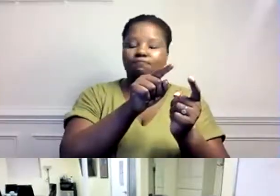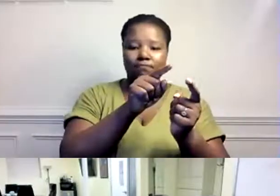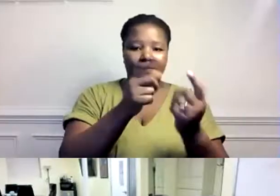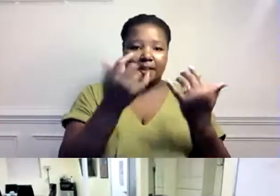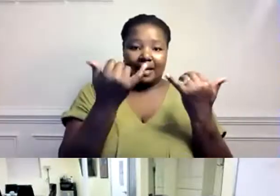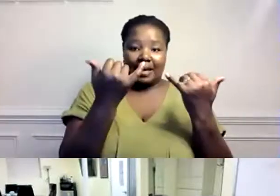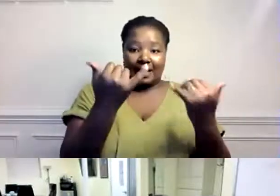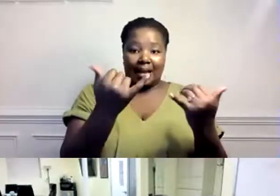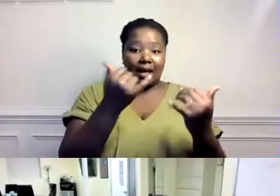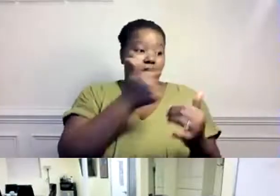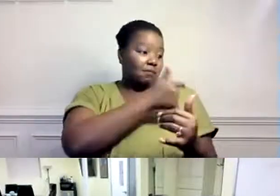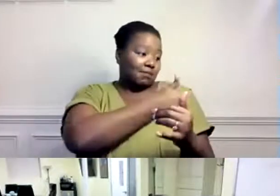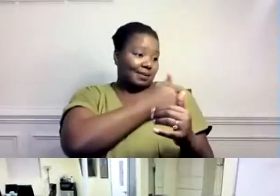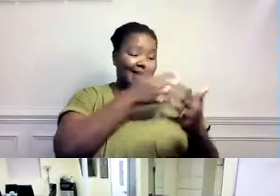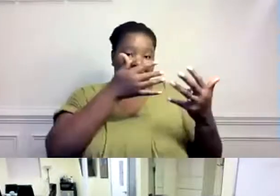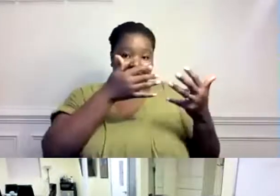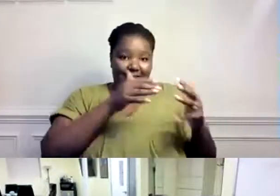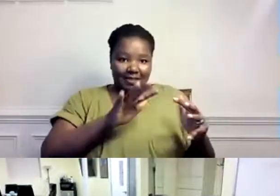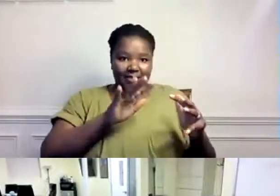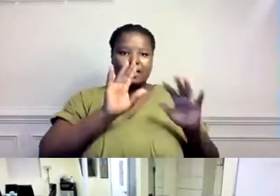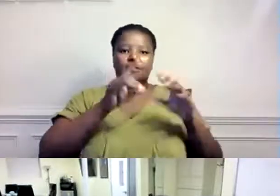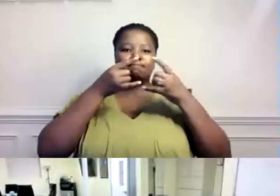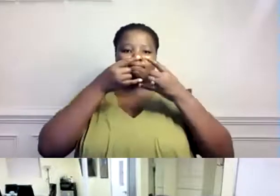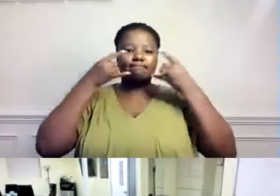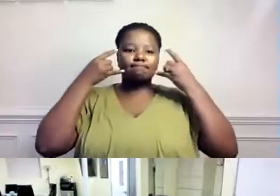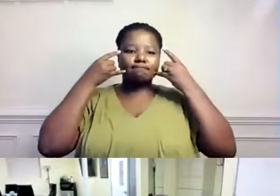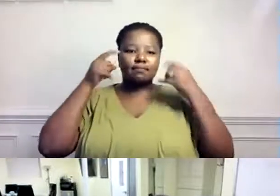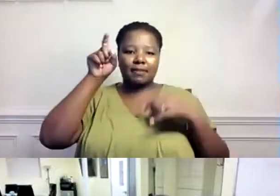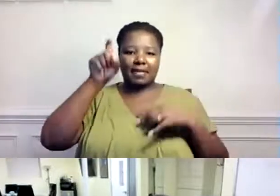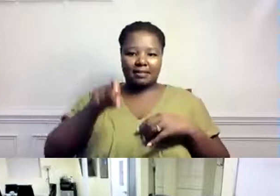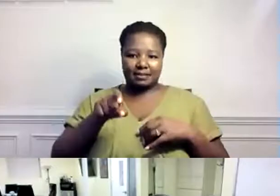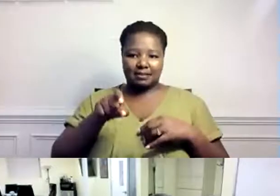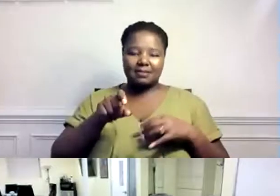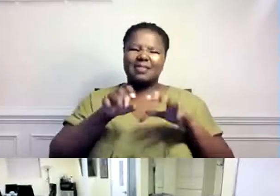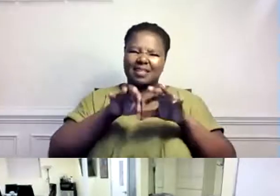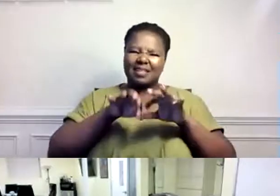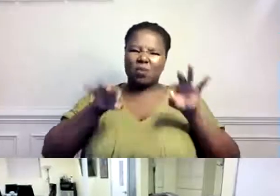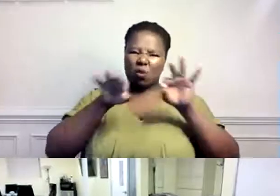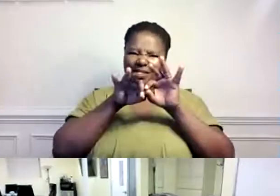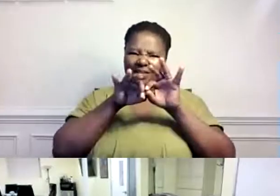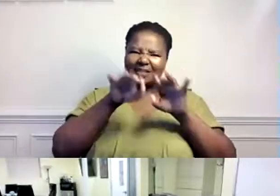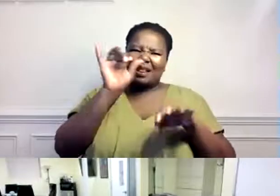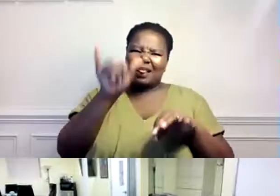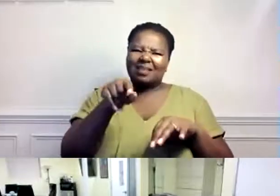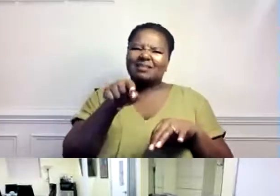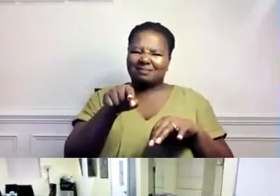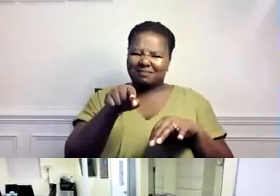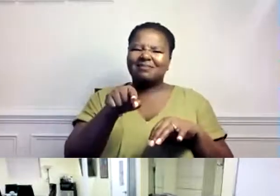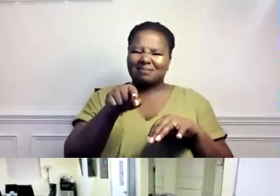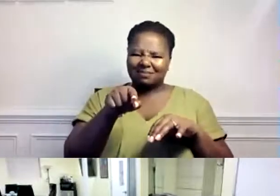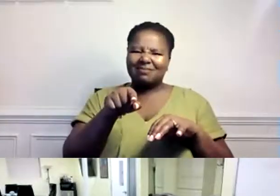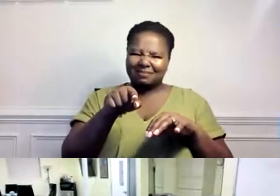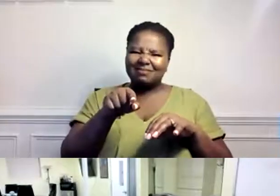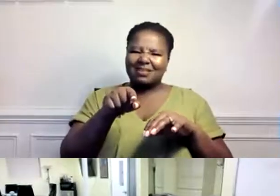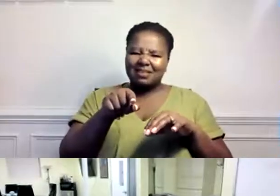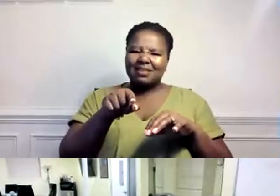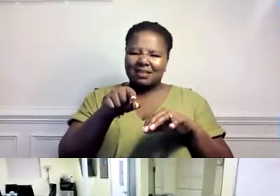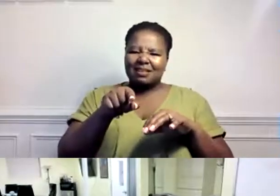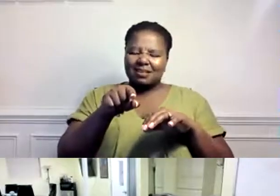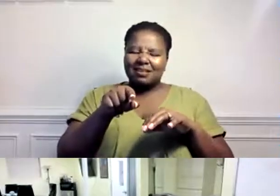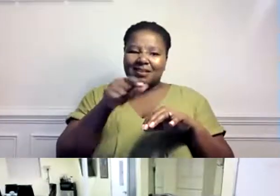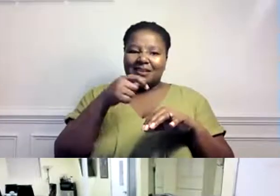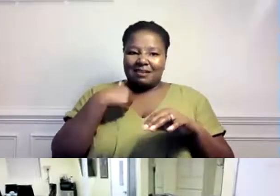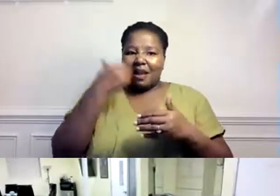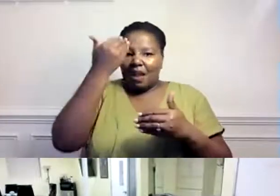other people need to wear a mask. I think that's just one of the important bottom lines. And I know that that's